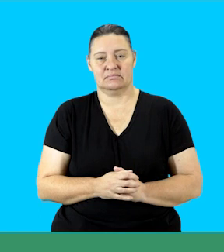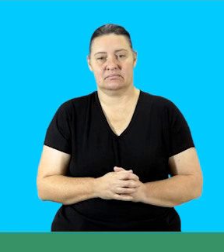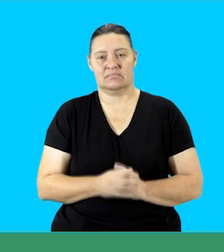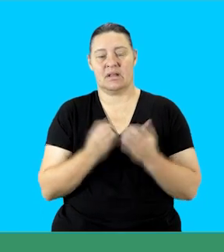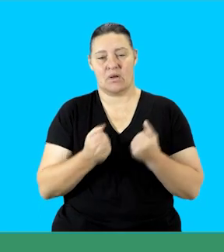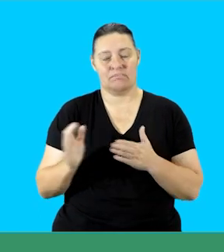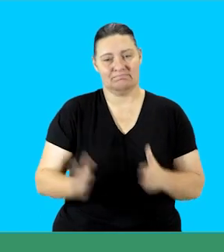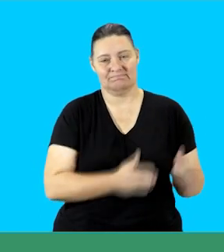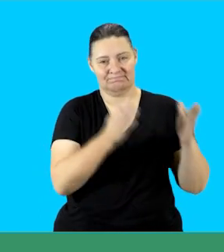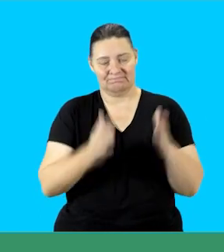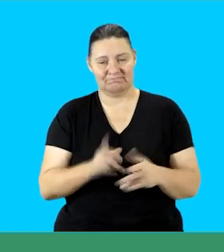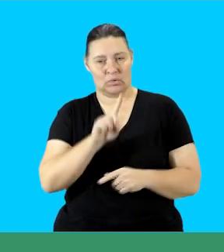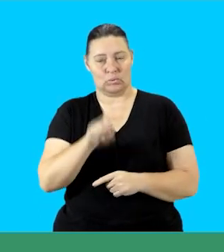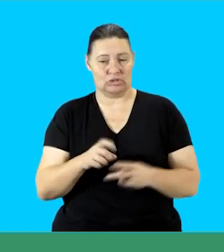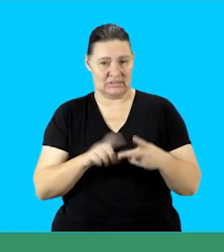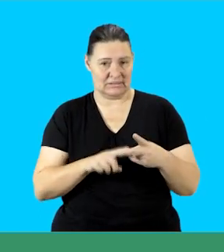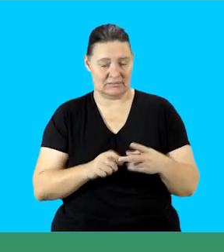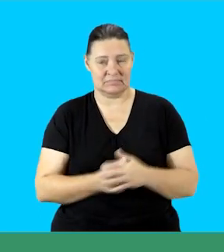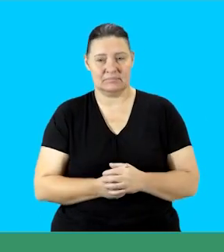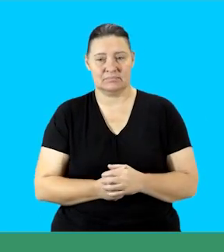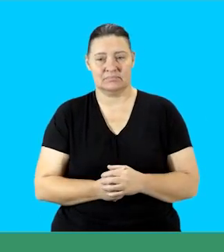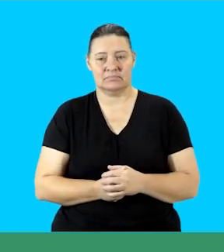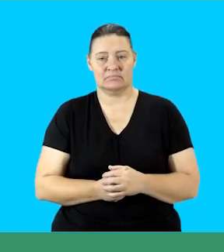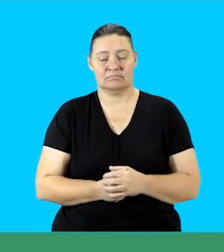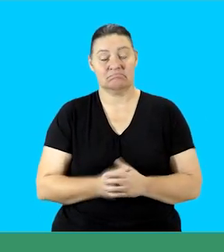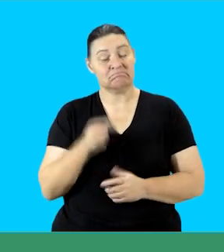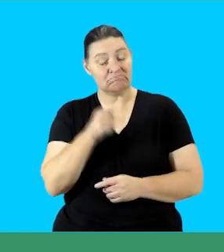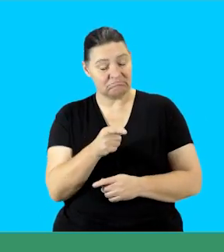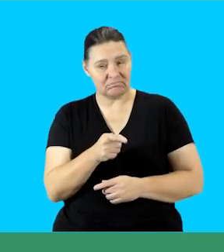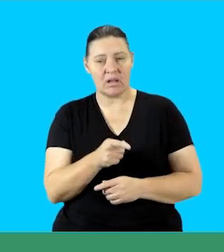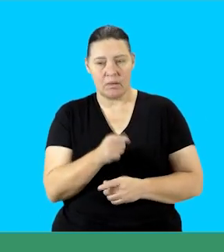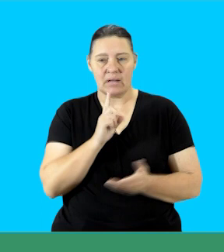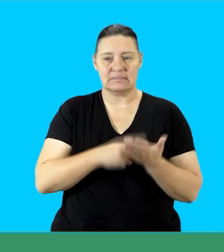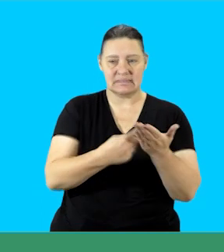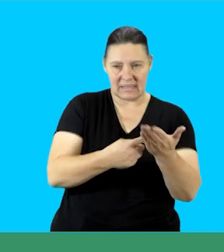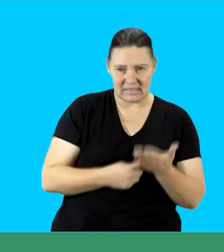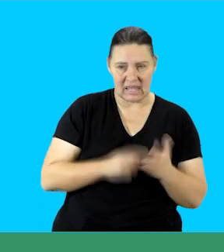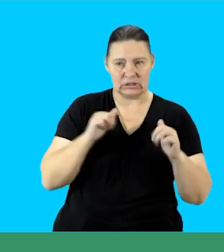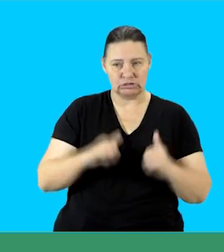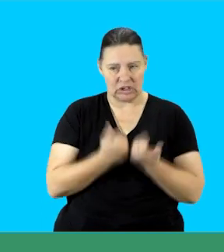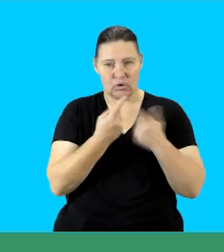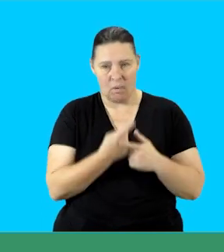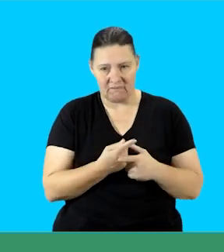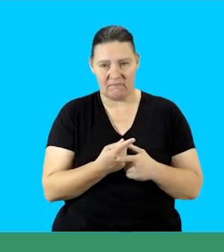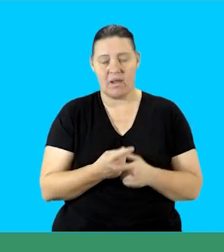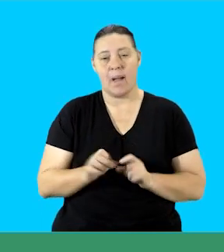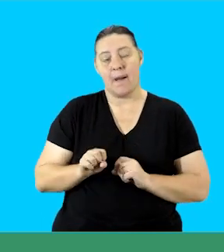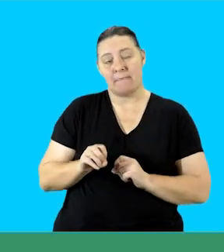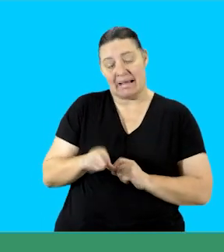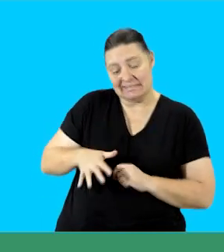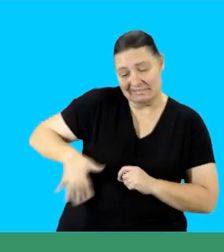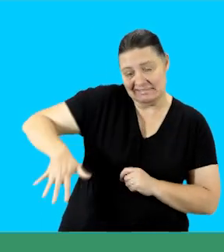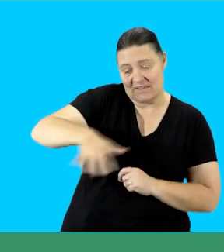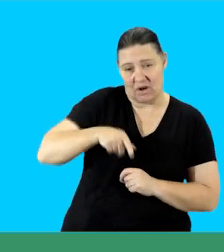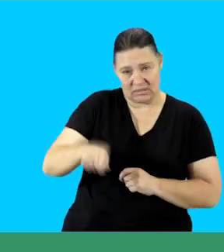employee. Now, the following question is, discuss the following challenges of the market environment. A, demographics